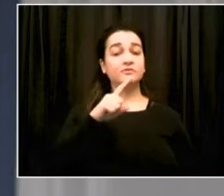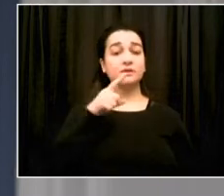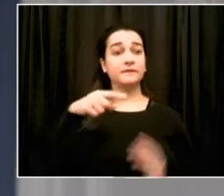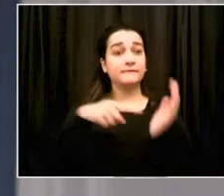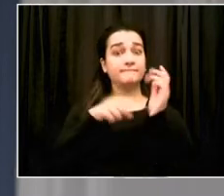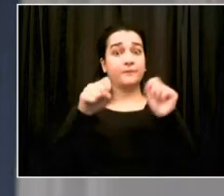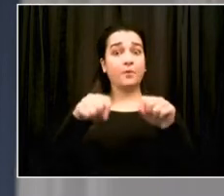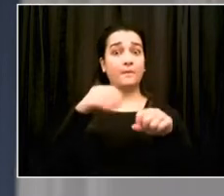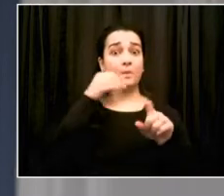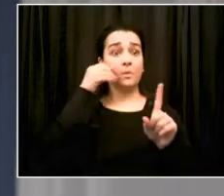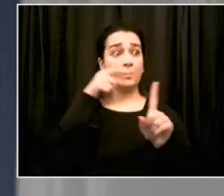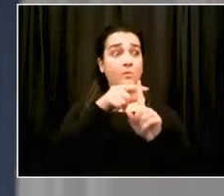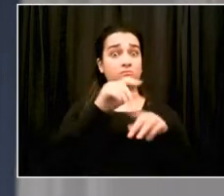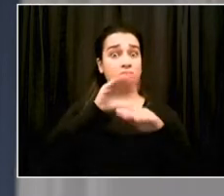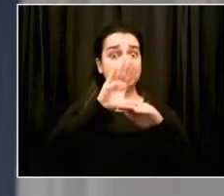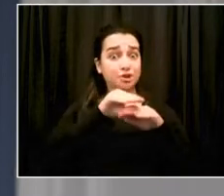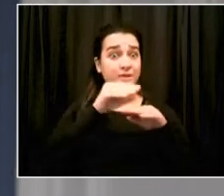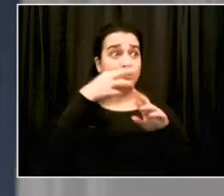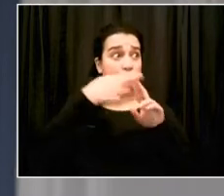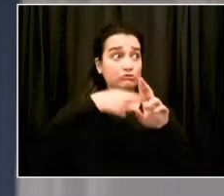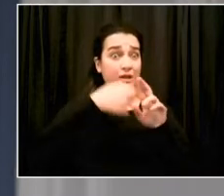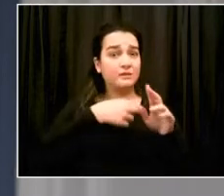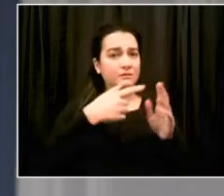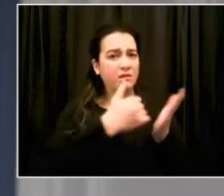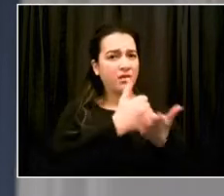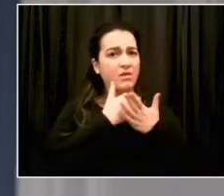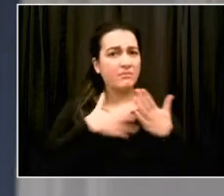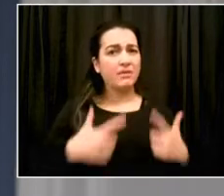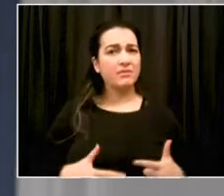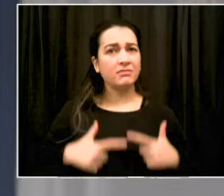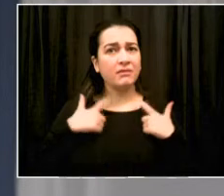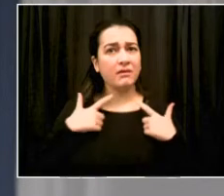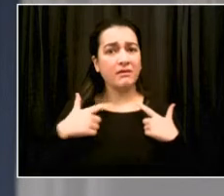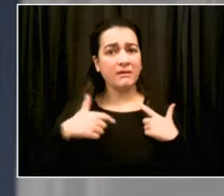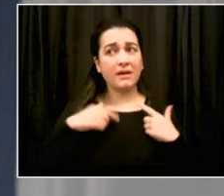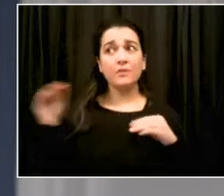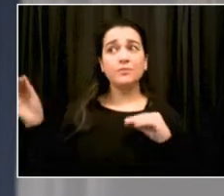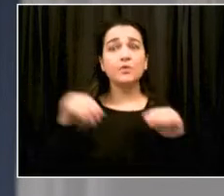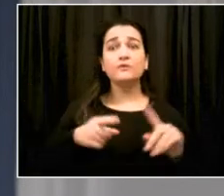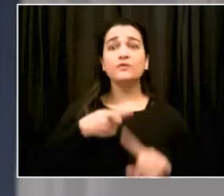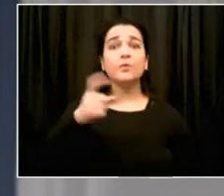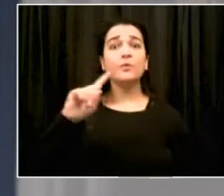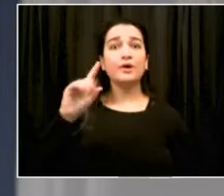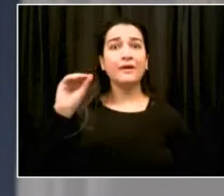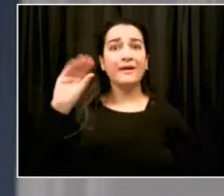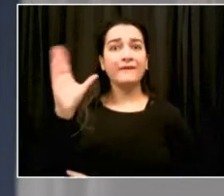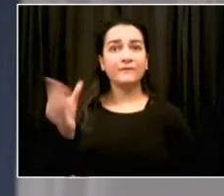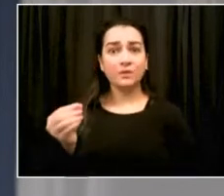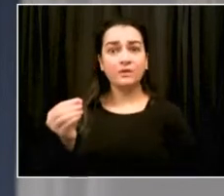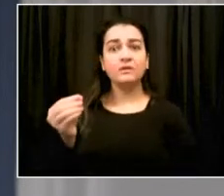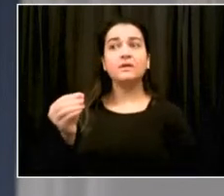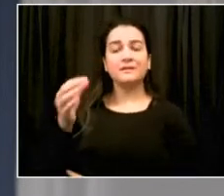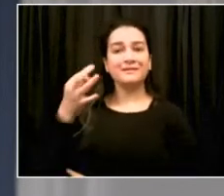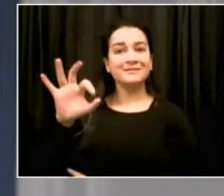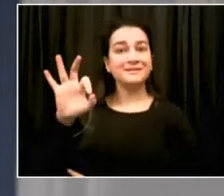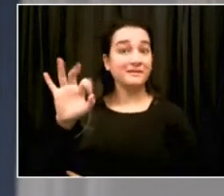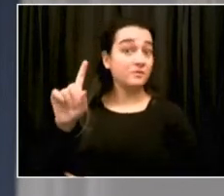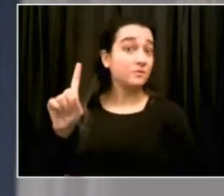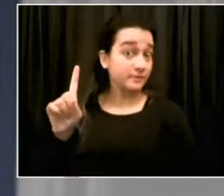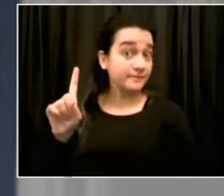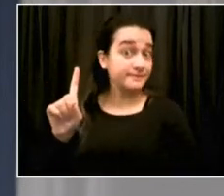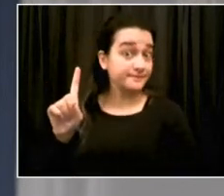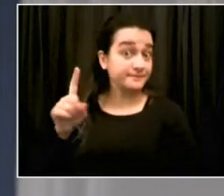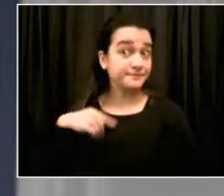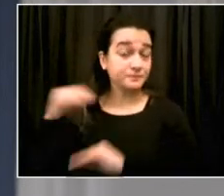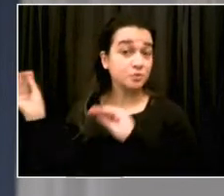Senegal in 1991. I have worked hard as a cab driver since, and I raised three